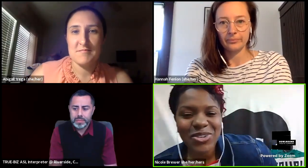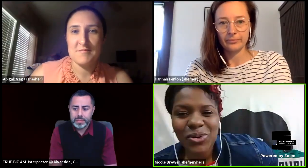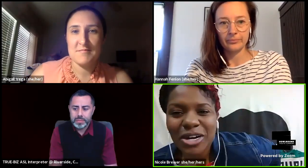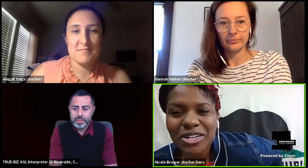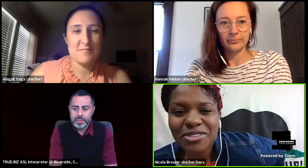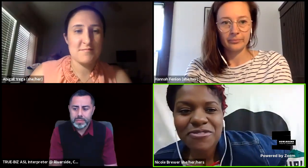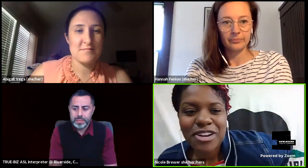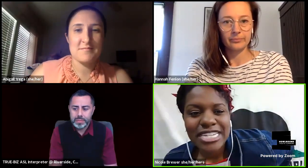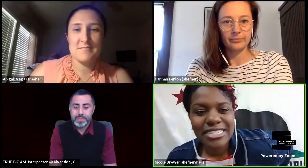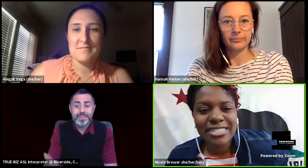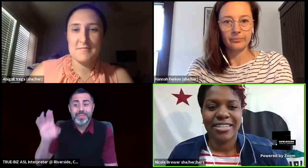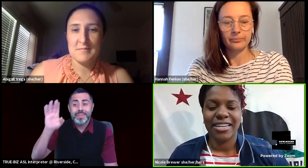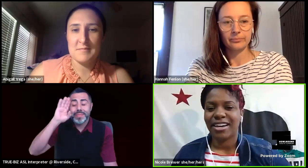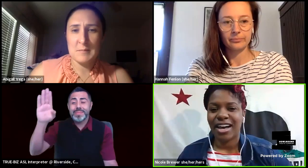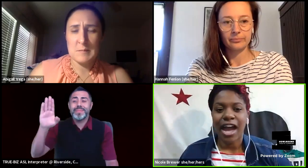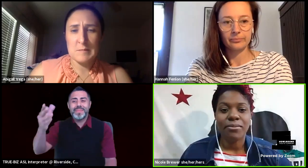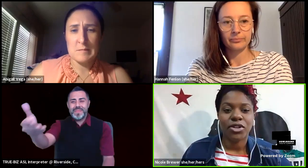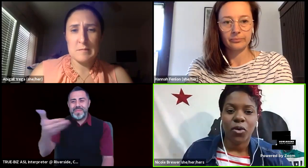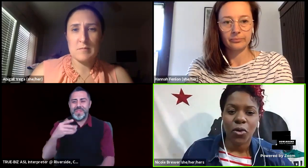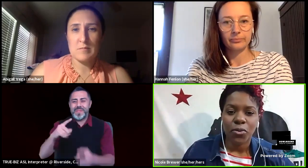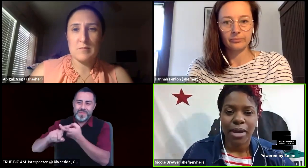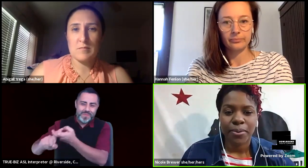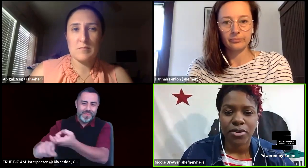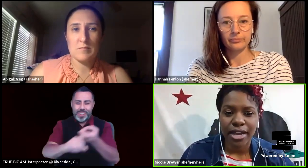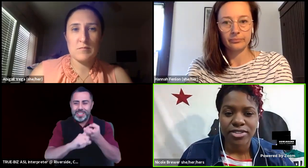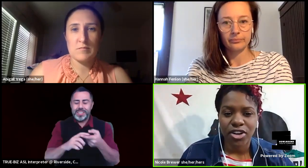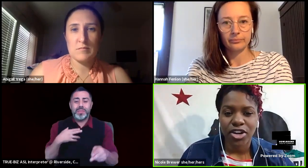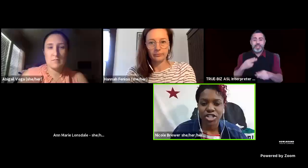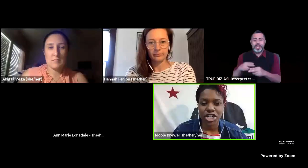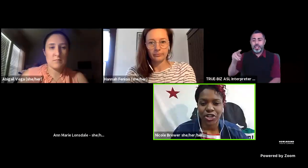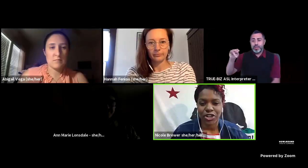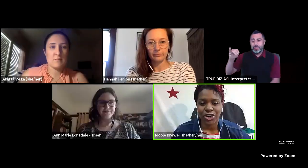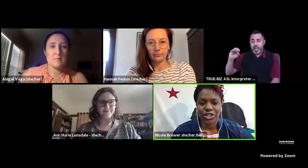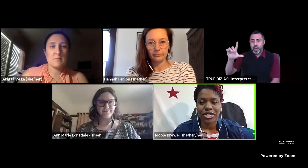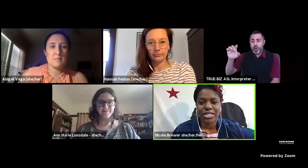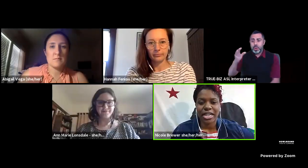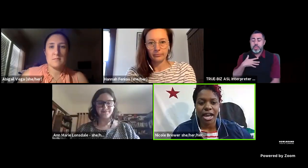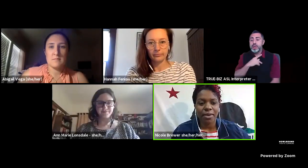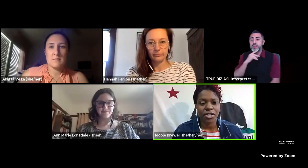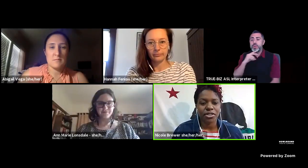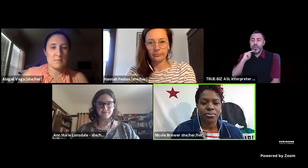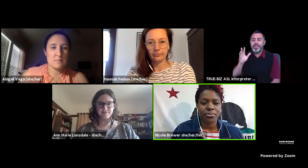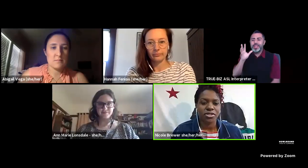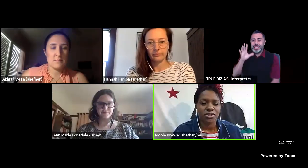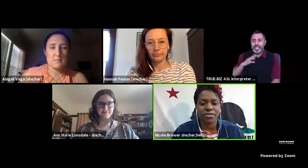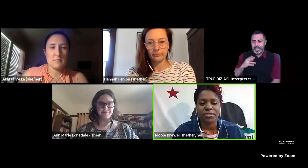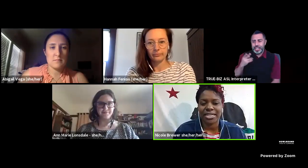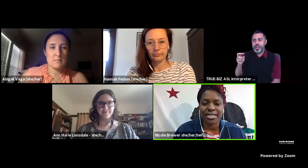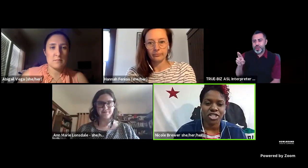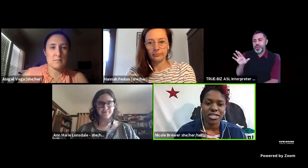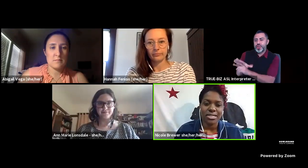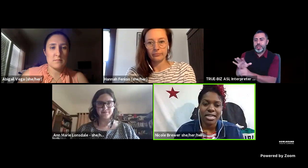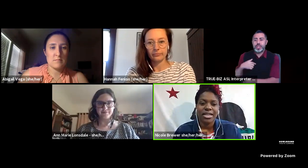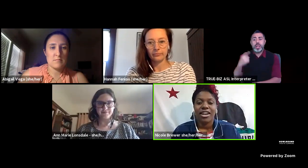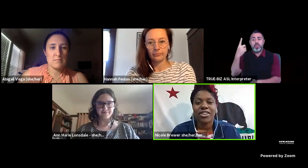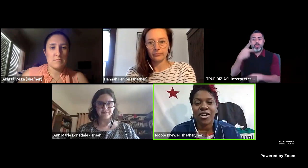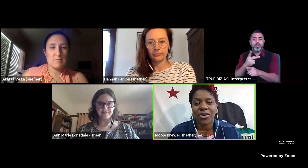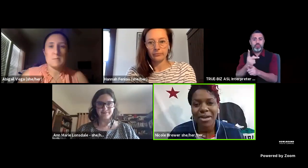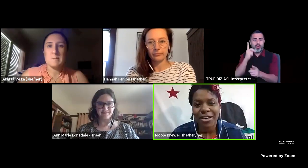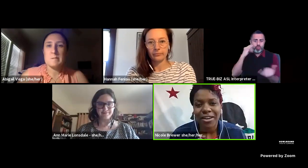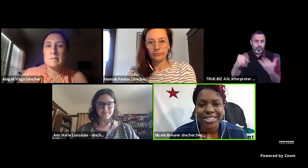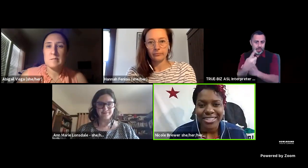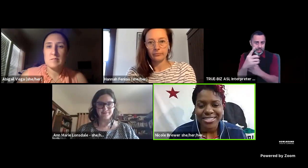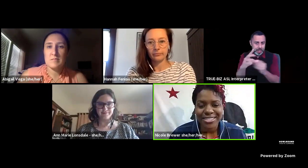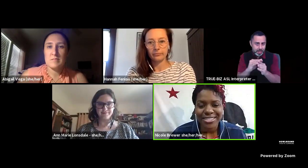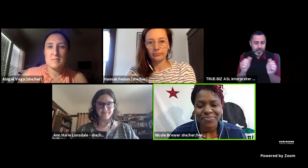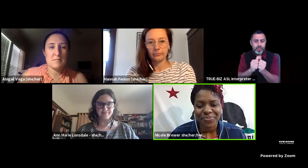Hello, welcome friends. I'm Nicole. My pronouns are she, her, hers, and I'm one of the producers of today's sessions, along